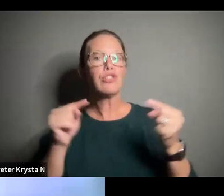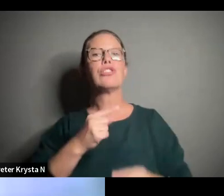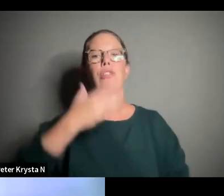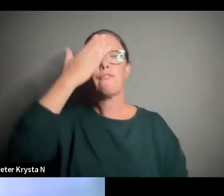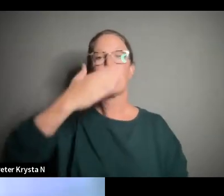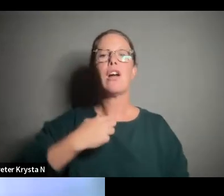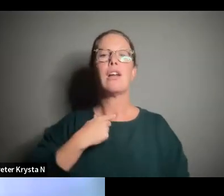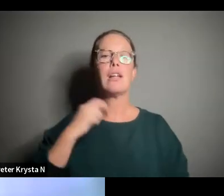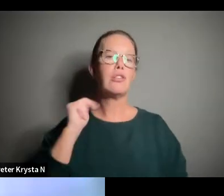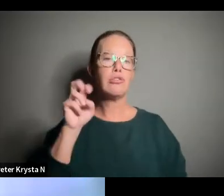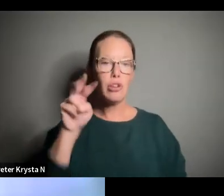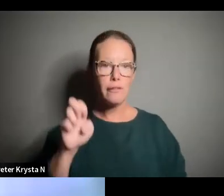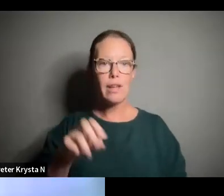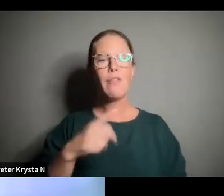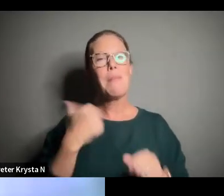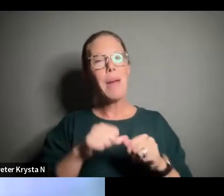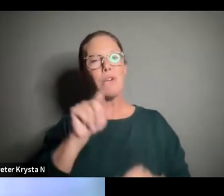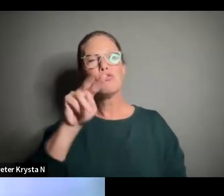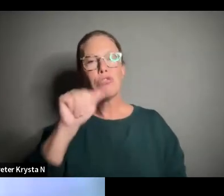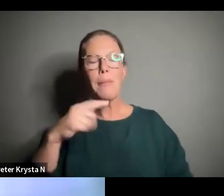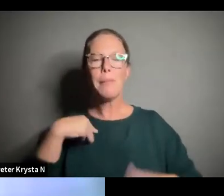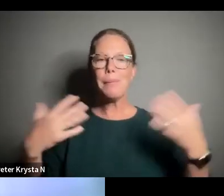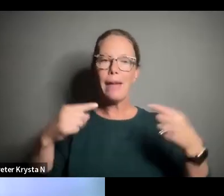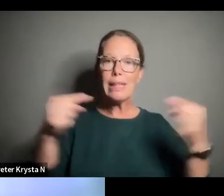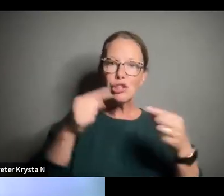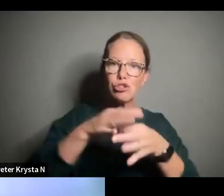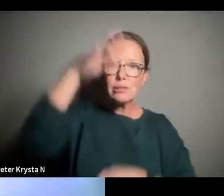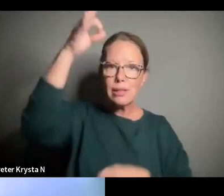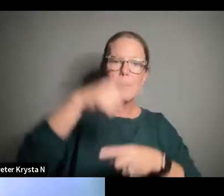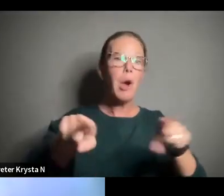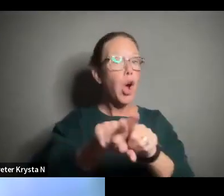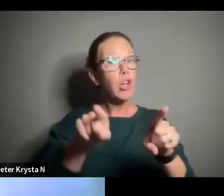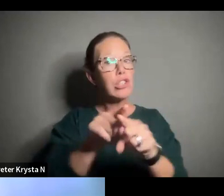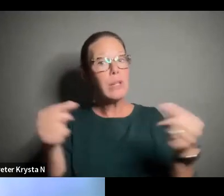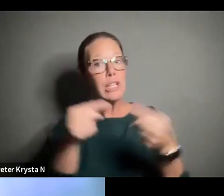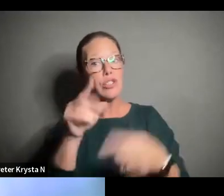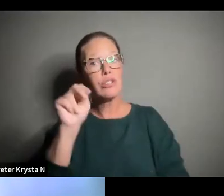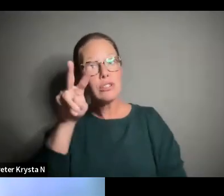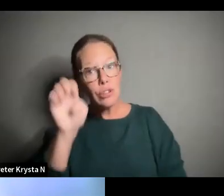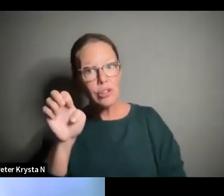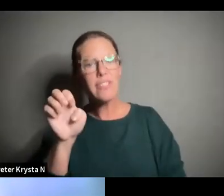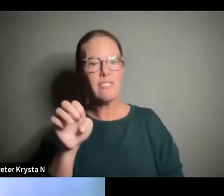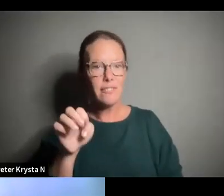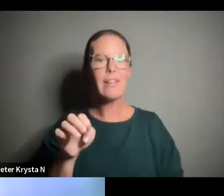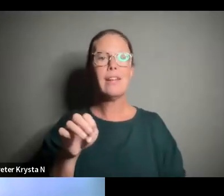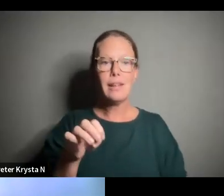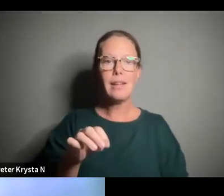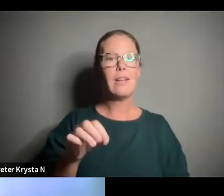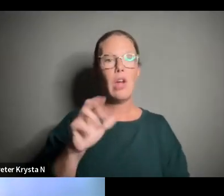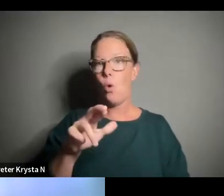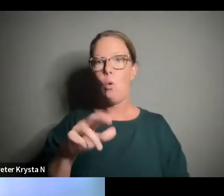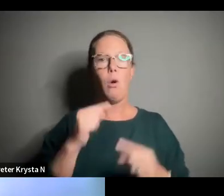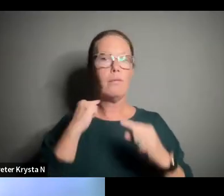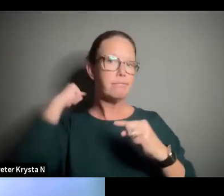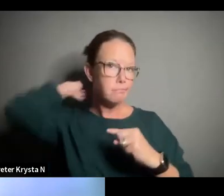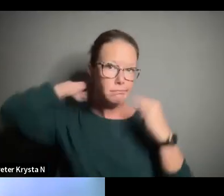So remember, in trauma, you may have a spinal cord injury, but you can also have an injured nerve, such as a brachial plexus injury, or an injured phrenic nerve because